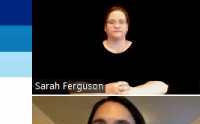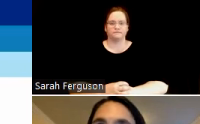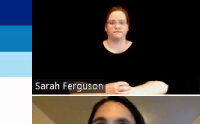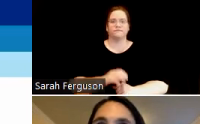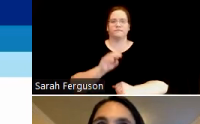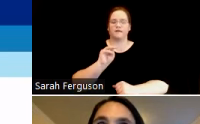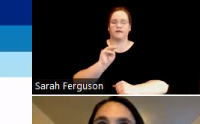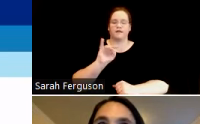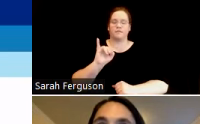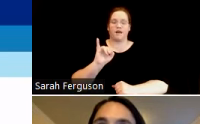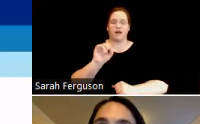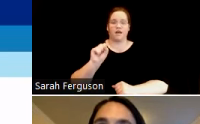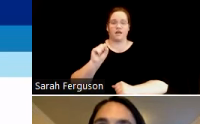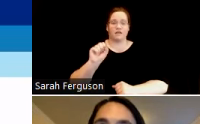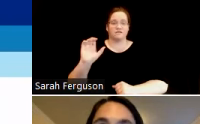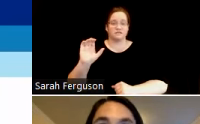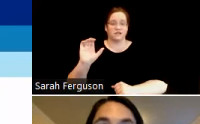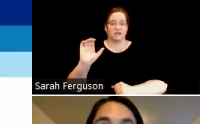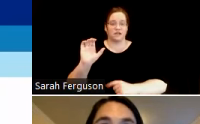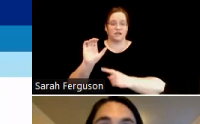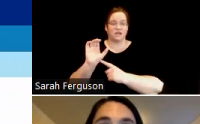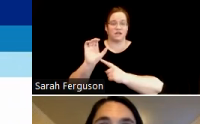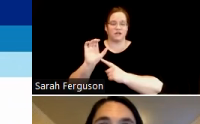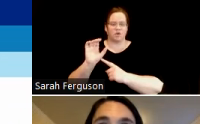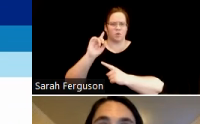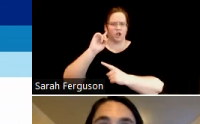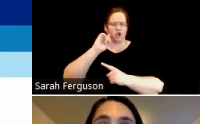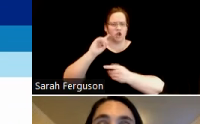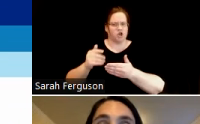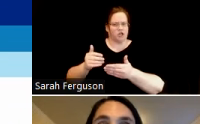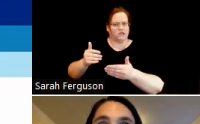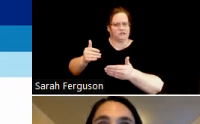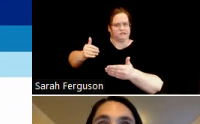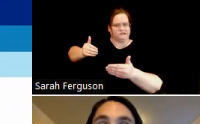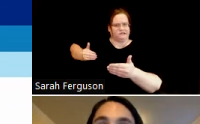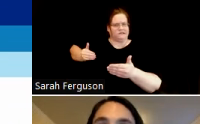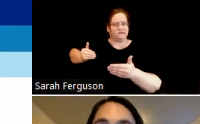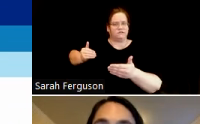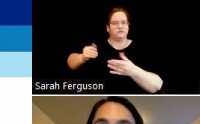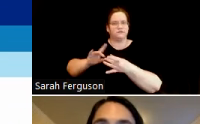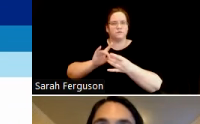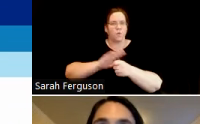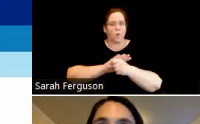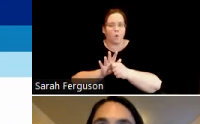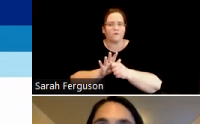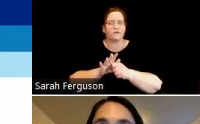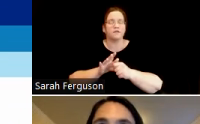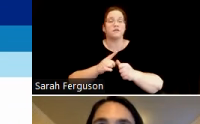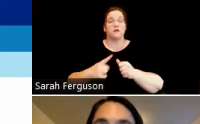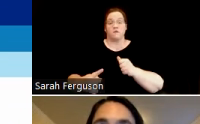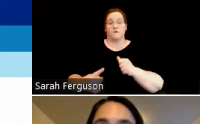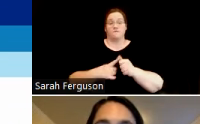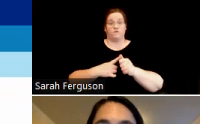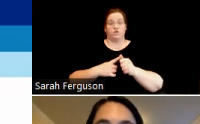MIS-C is something that we heard really early on about in COVID. The initial strain of COVID